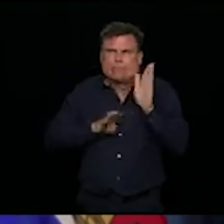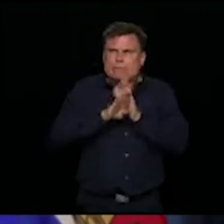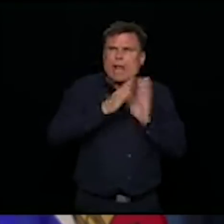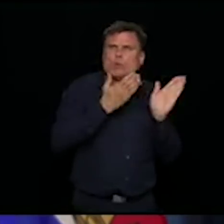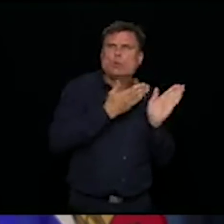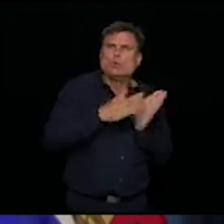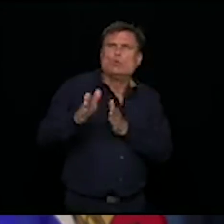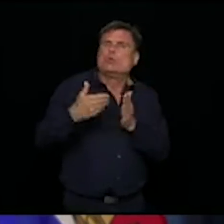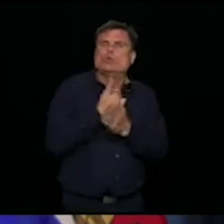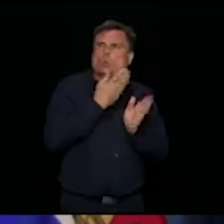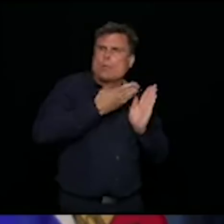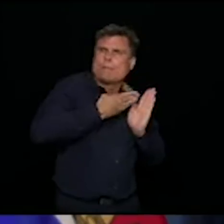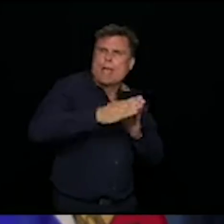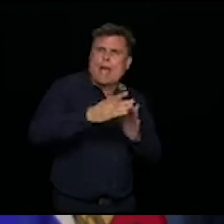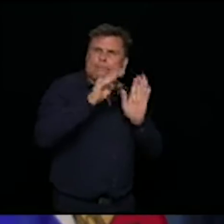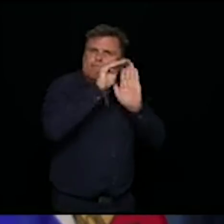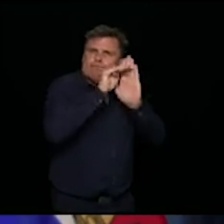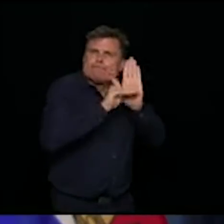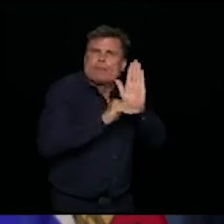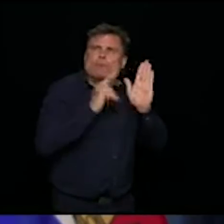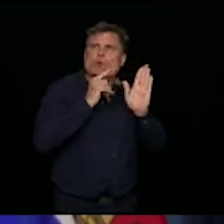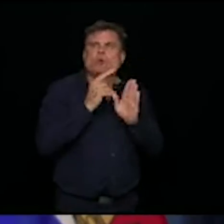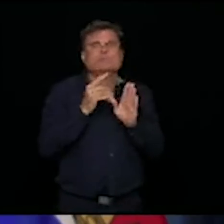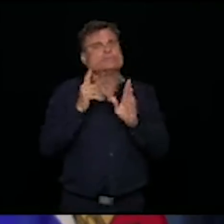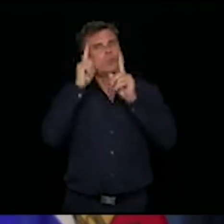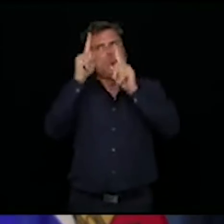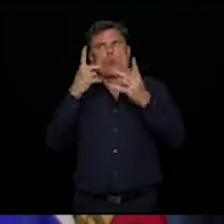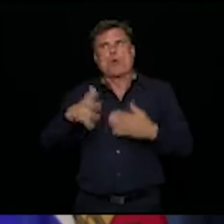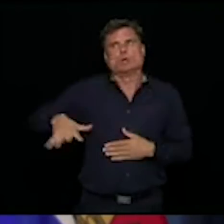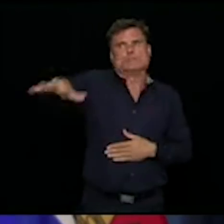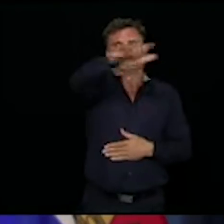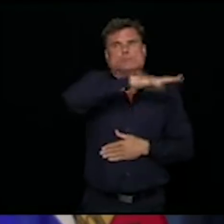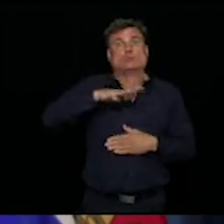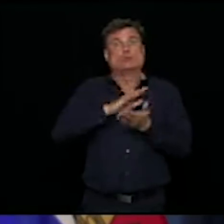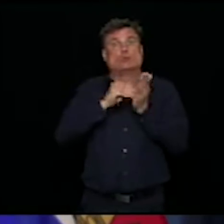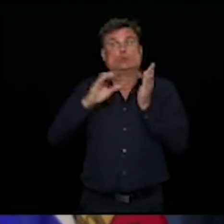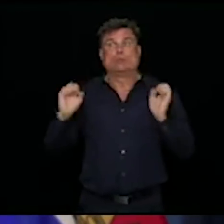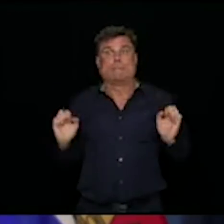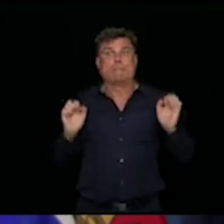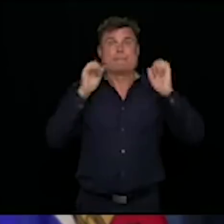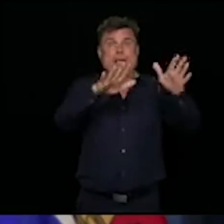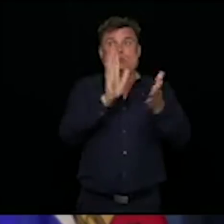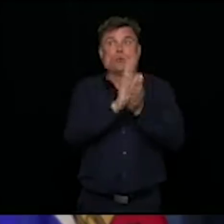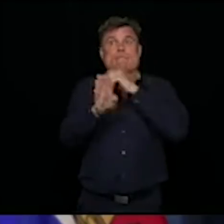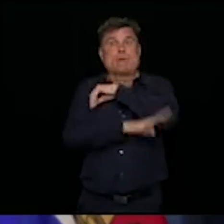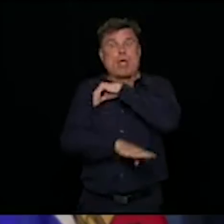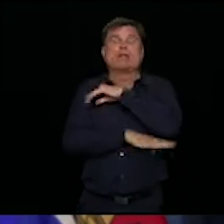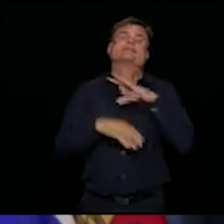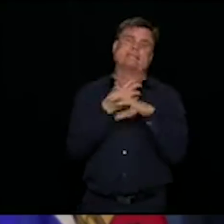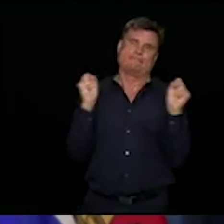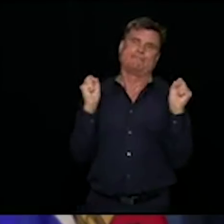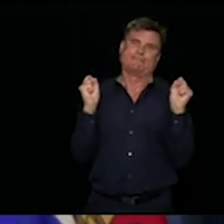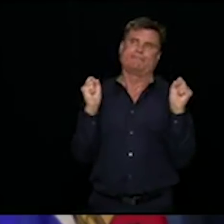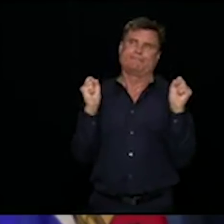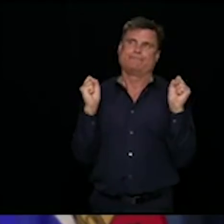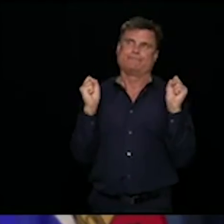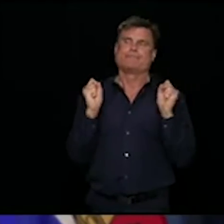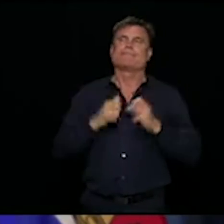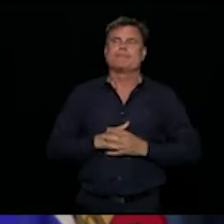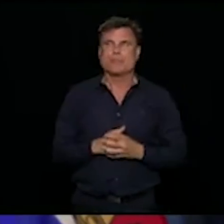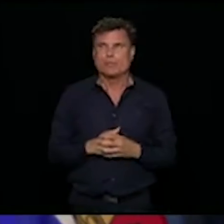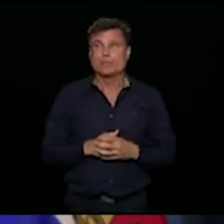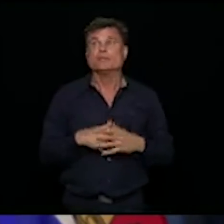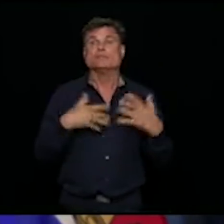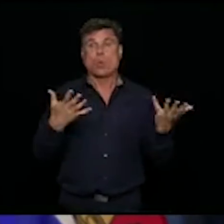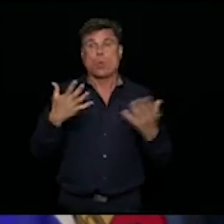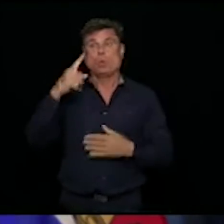staff who are working hard to help us with these new guidelines and to ensure that students can safely return to school in September. The